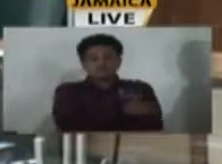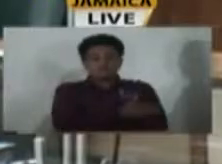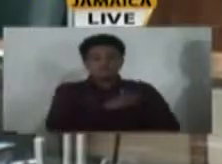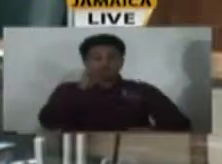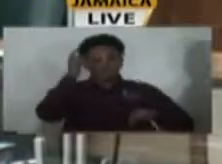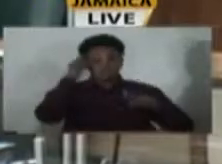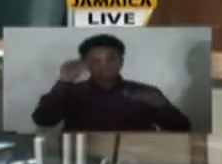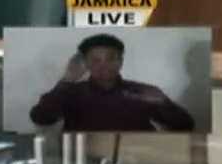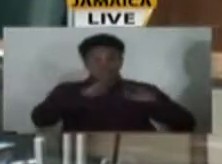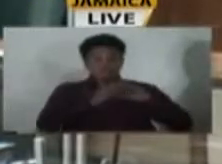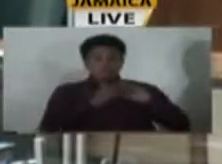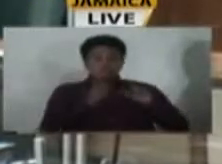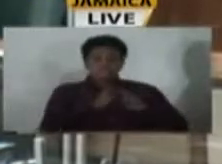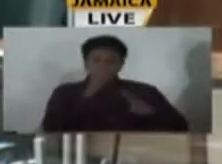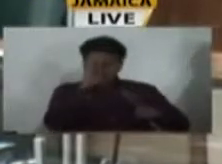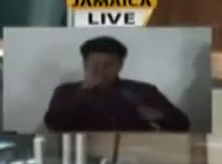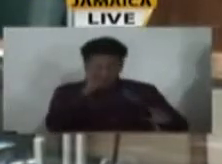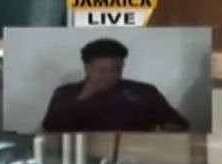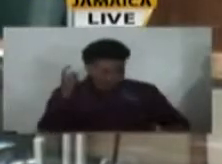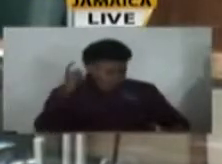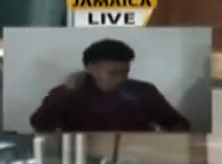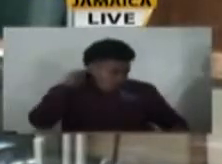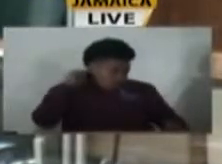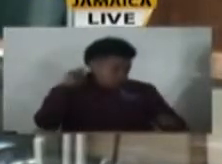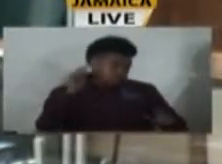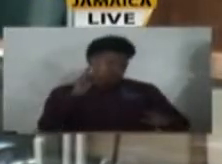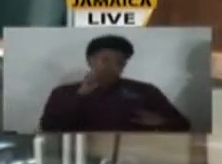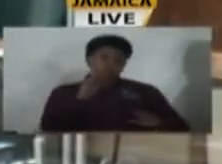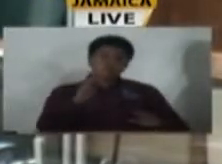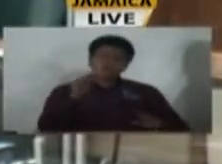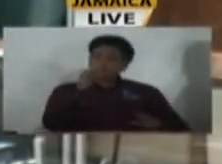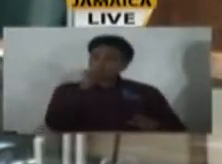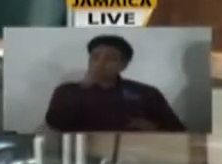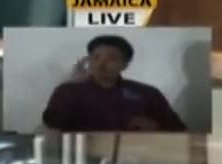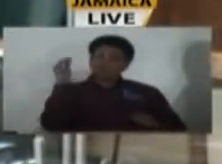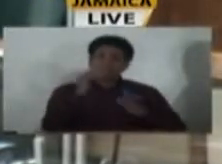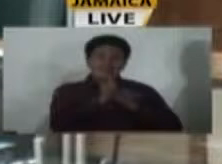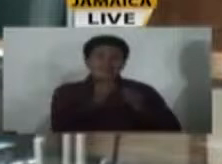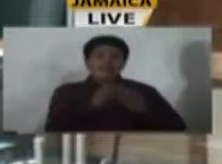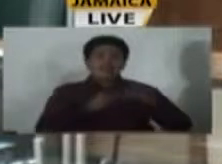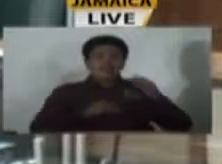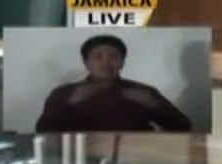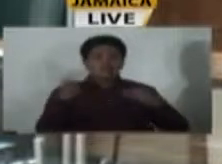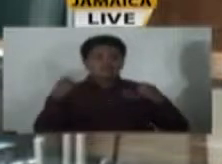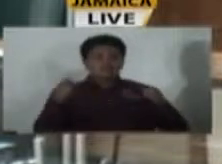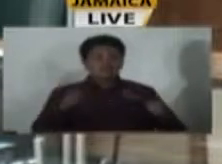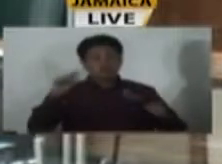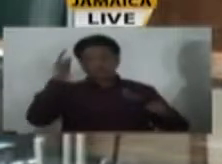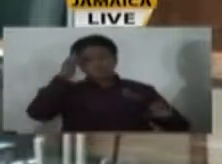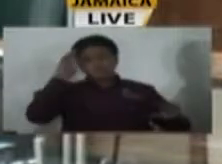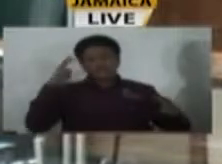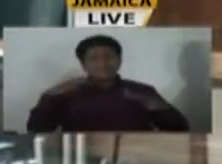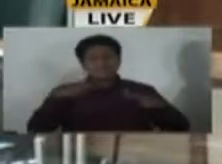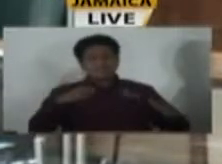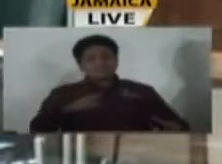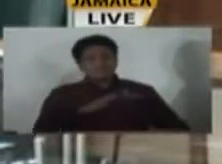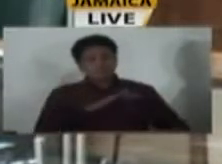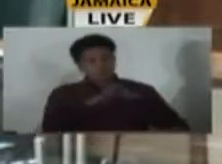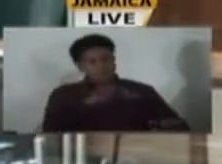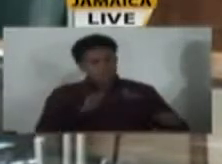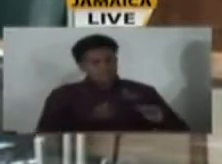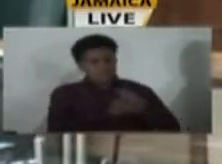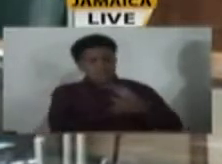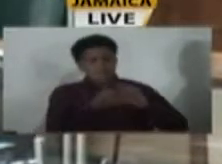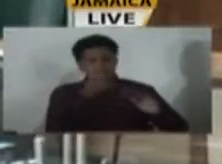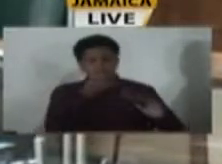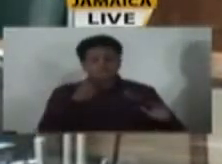a private sector-led economic recovery. And while the government will invest to the fullest extent of its capacity, we